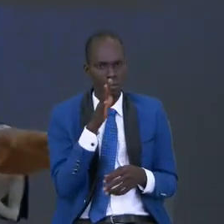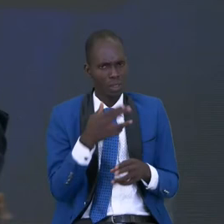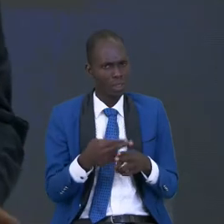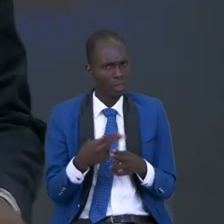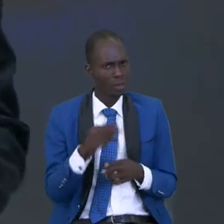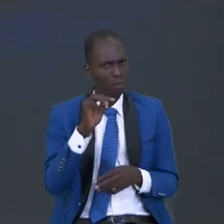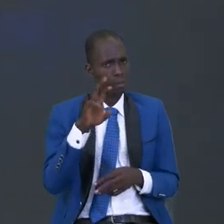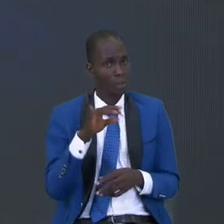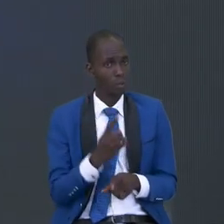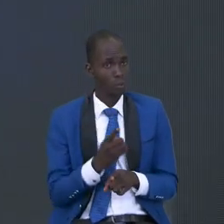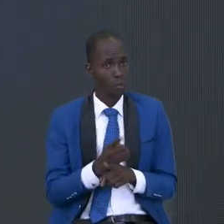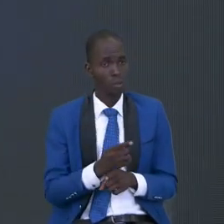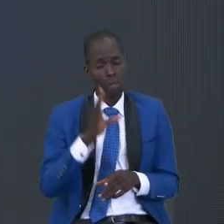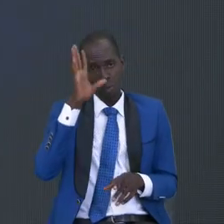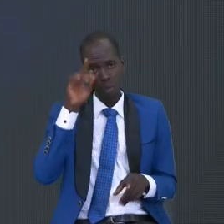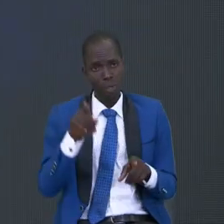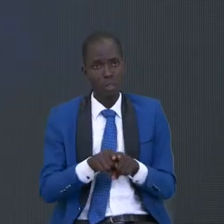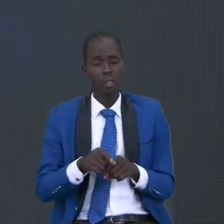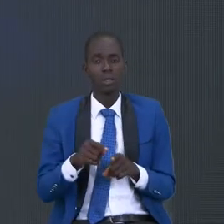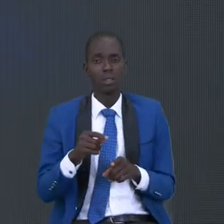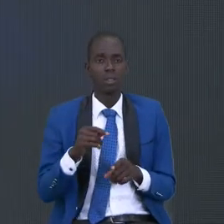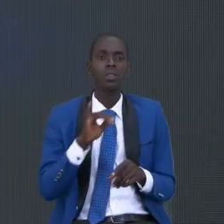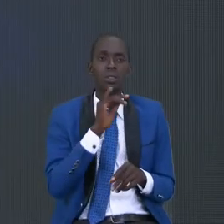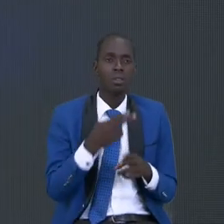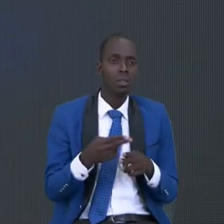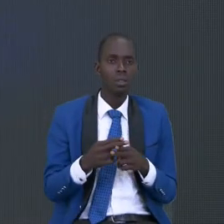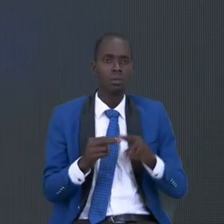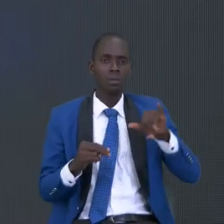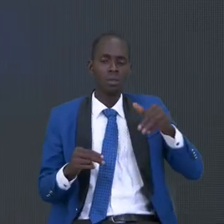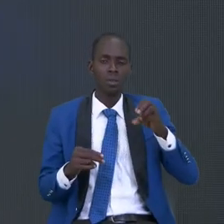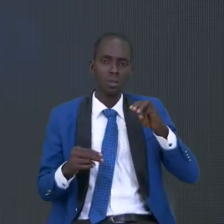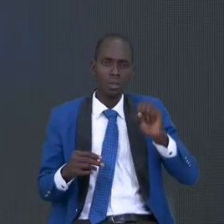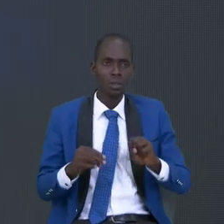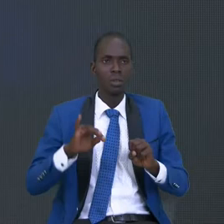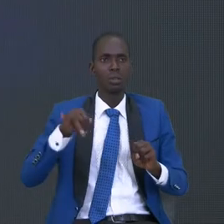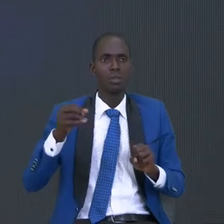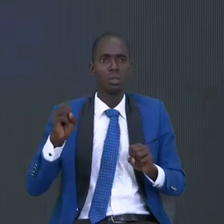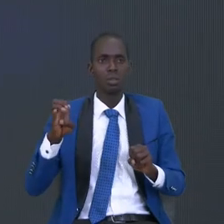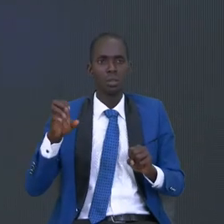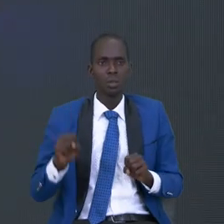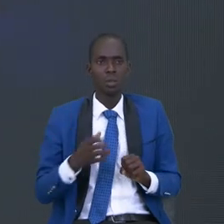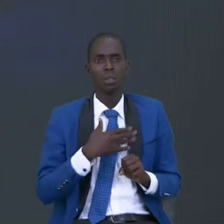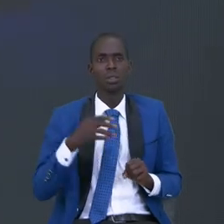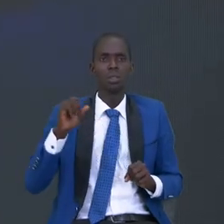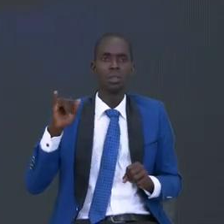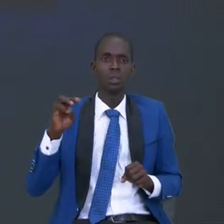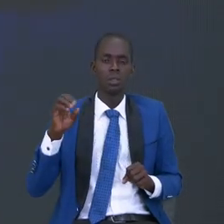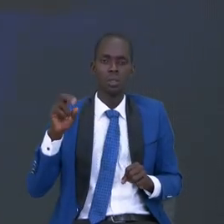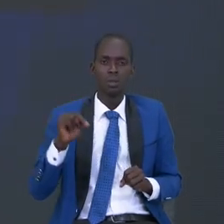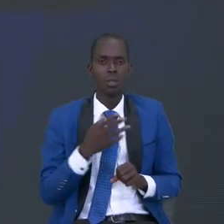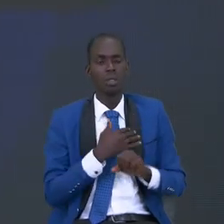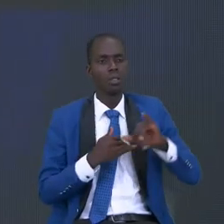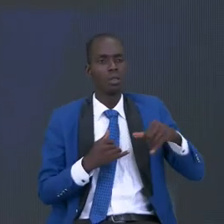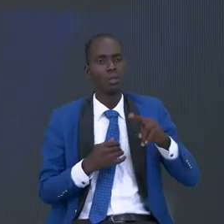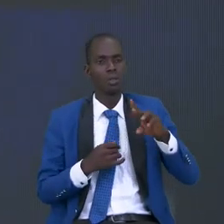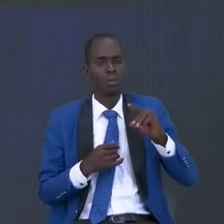his brethren James and Joseph and Simon and Judas. Verse 56, it says, and his sisters, are